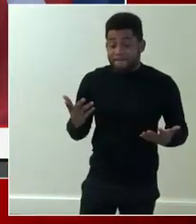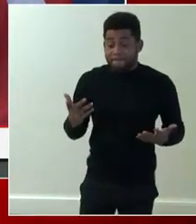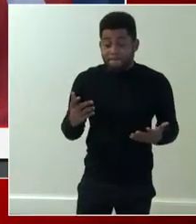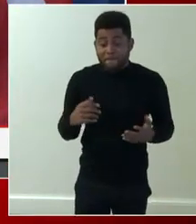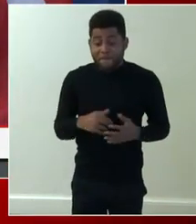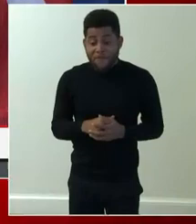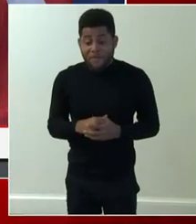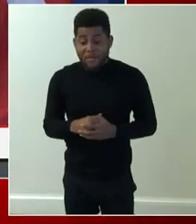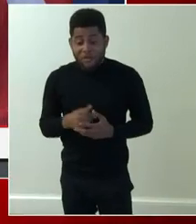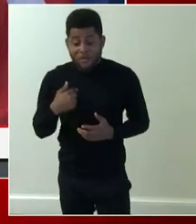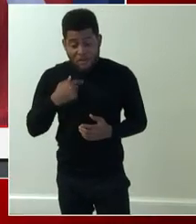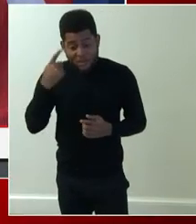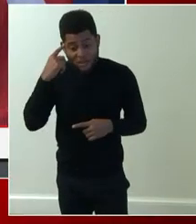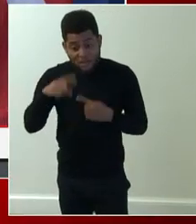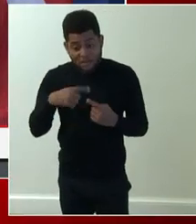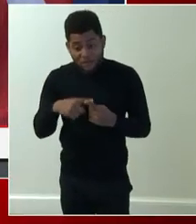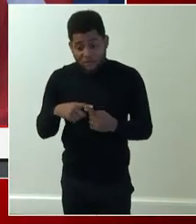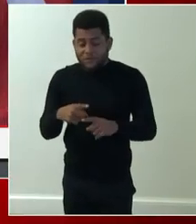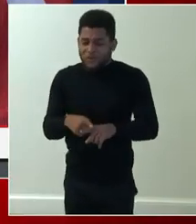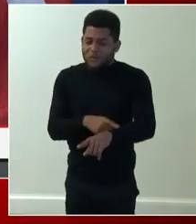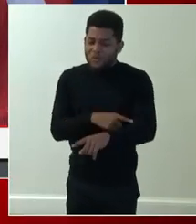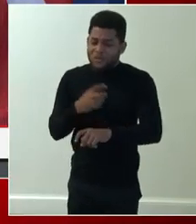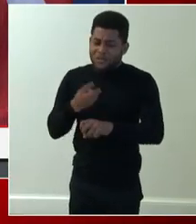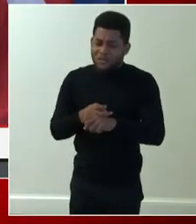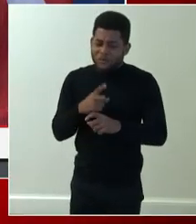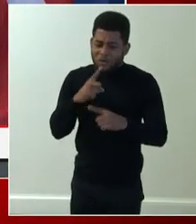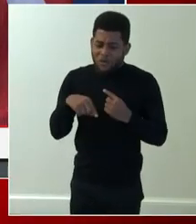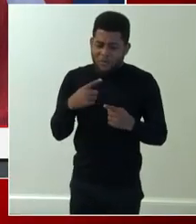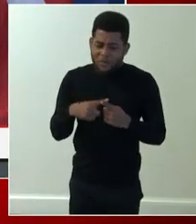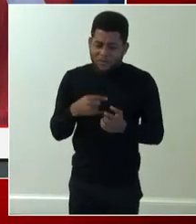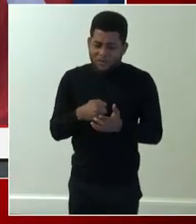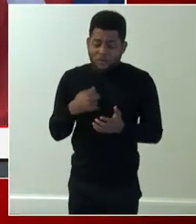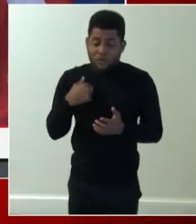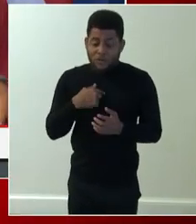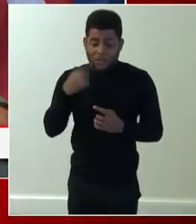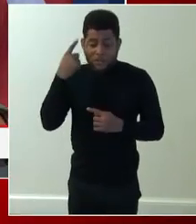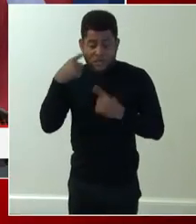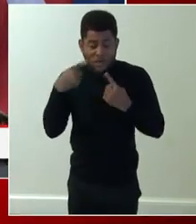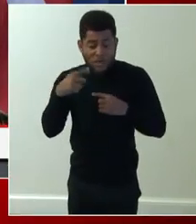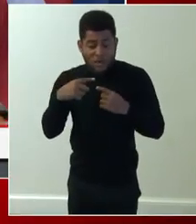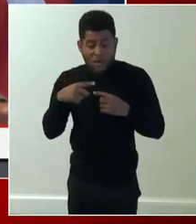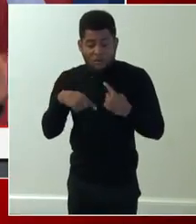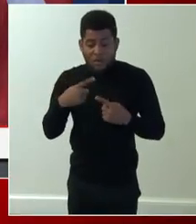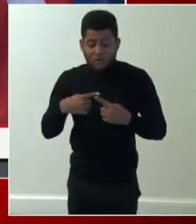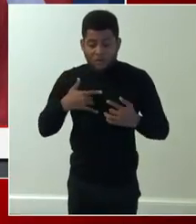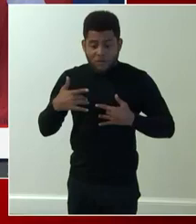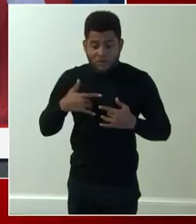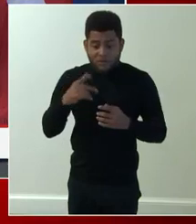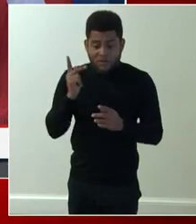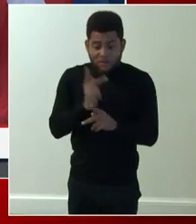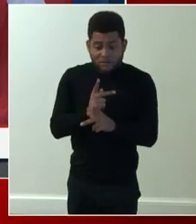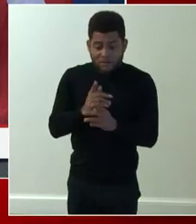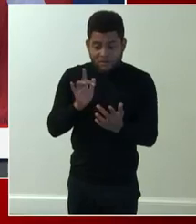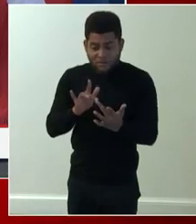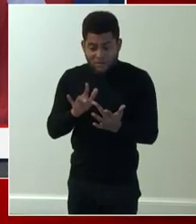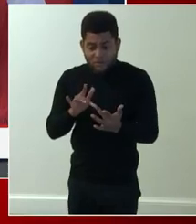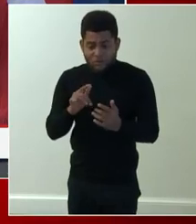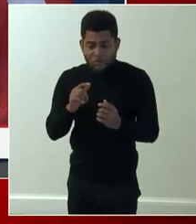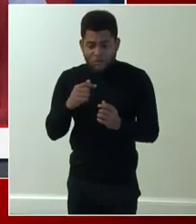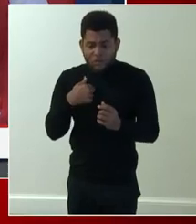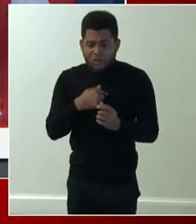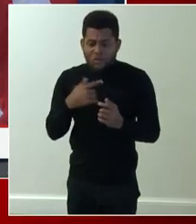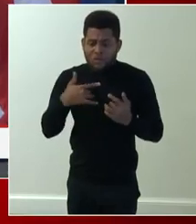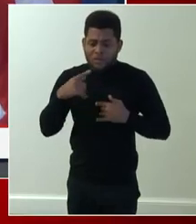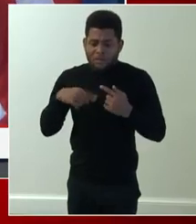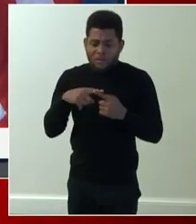very long and hard about it. And similar to our concerns about keeping in touch with young people, we're concerned about keeping in touch